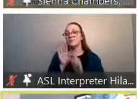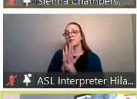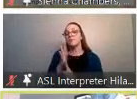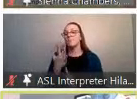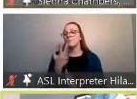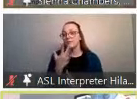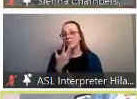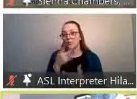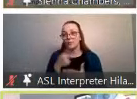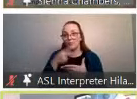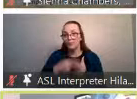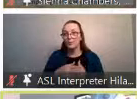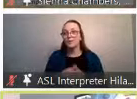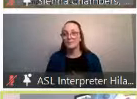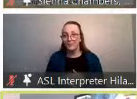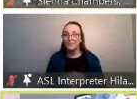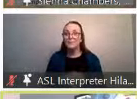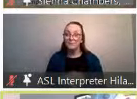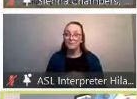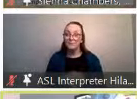programs.